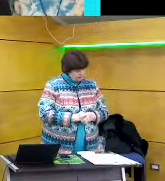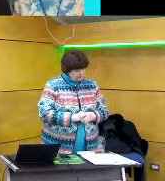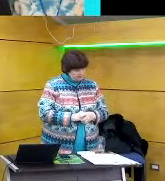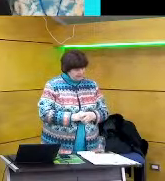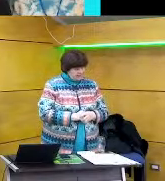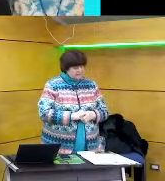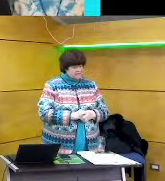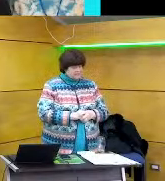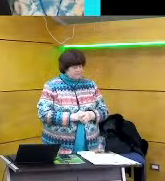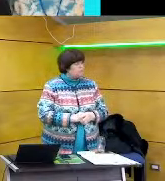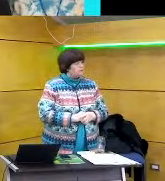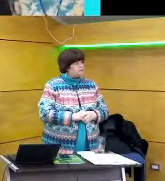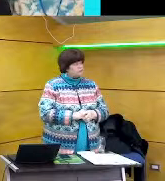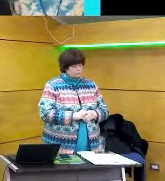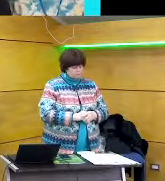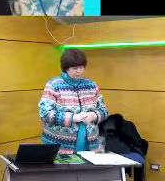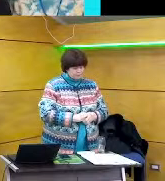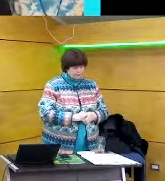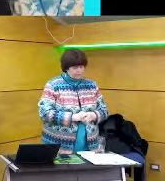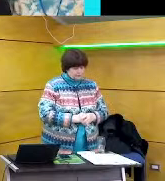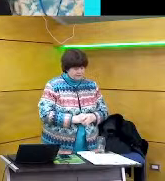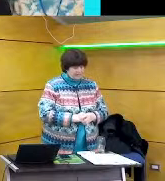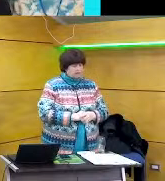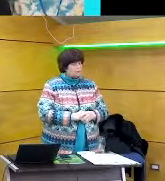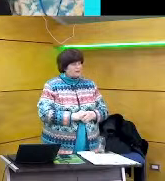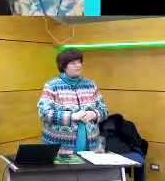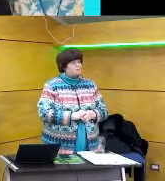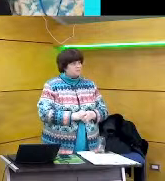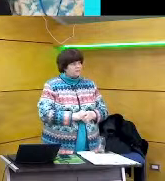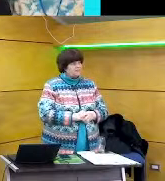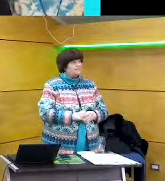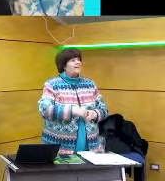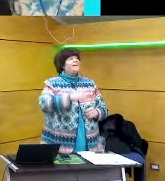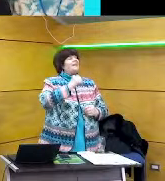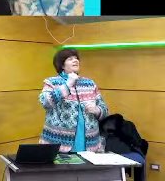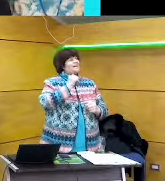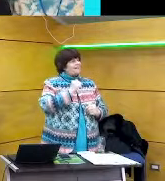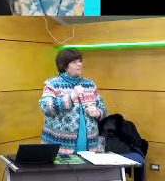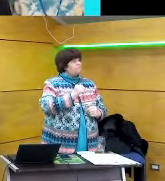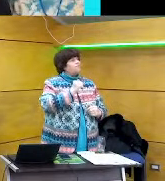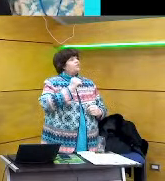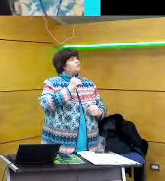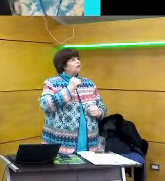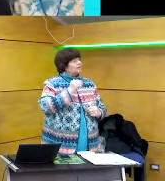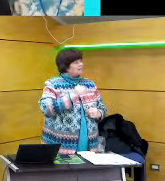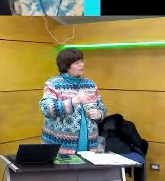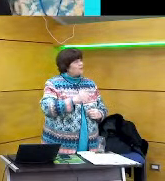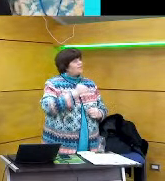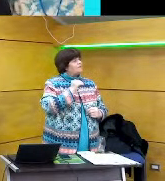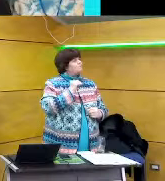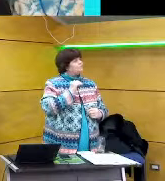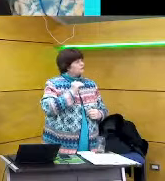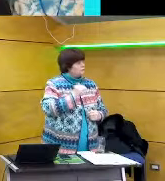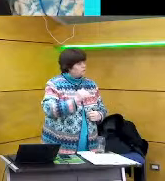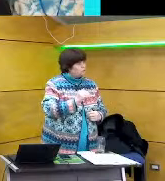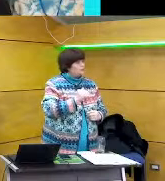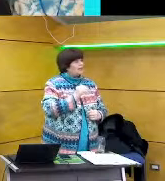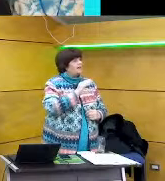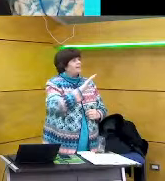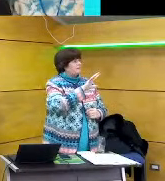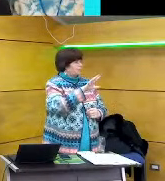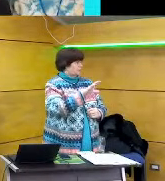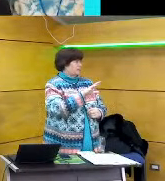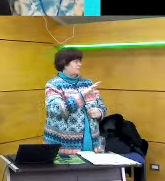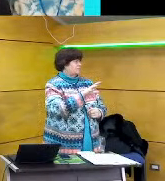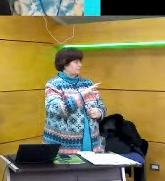more fluently and continuing to improve on their reading and writing abilities if you're allowing them to do